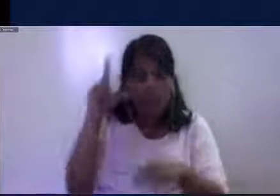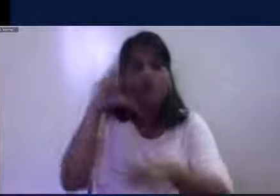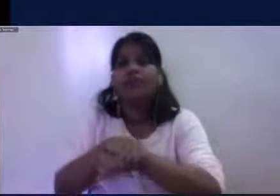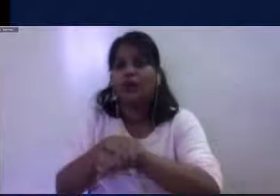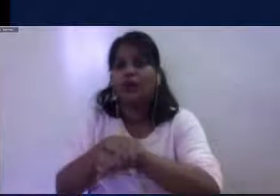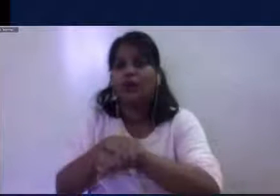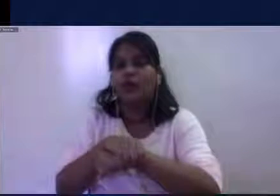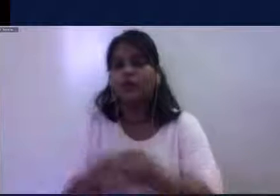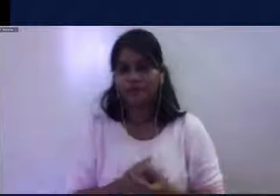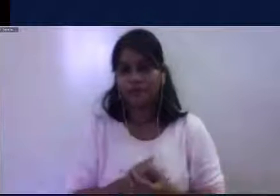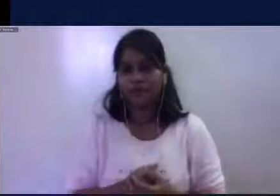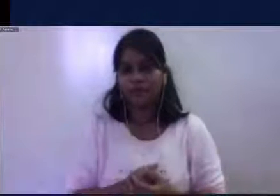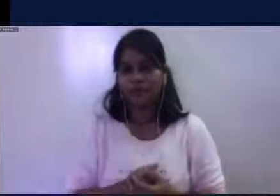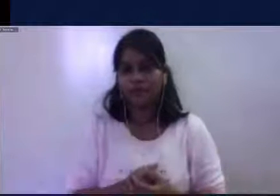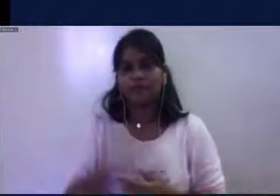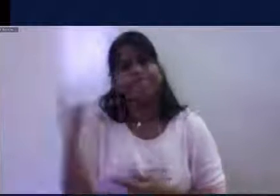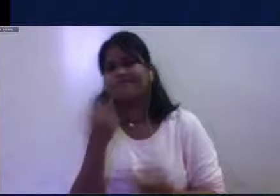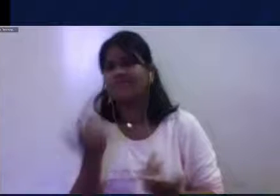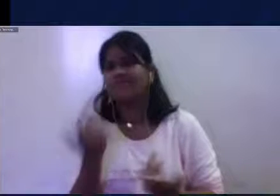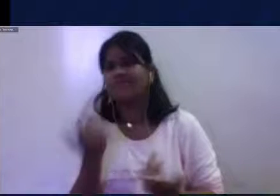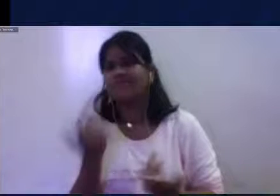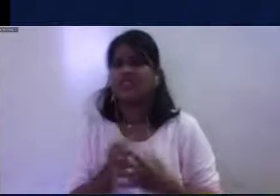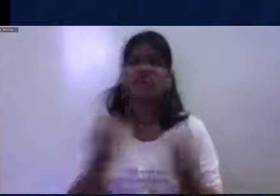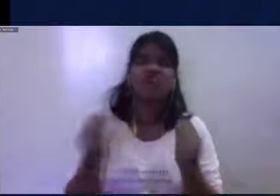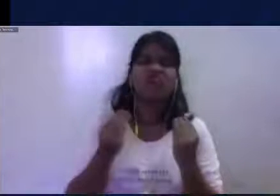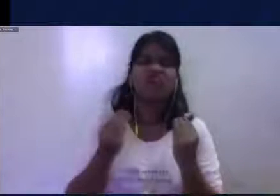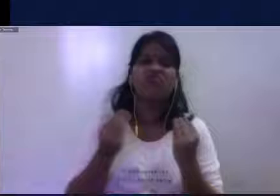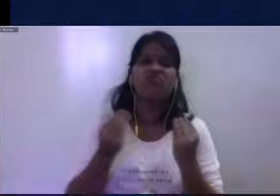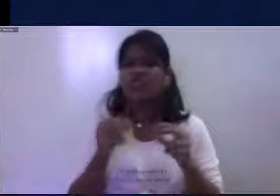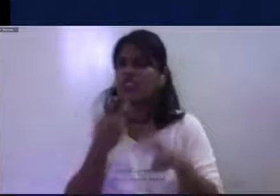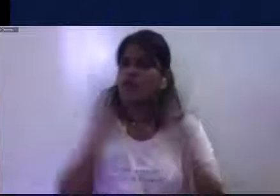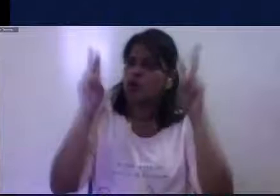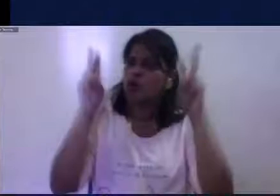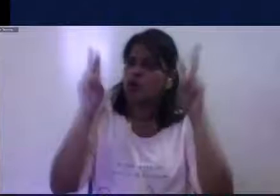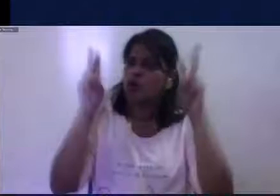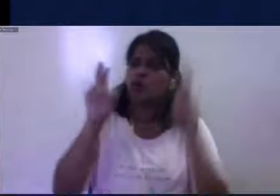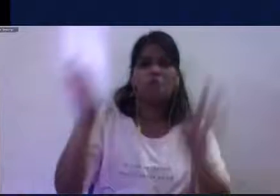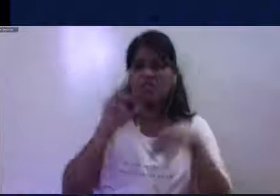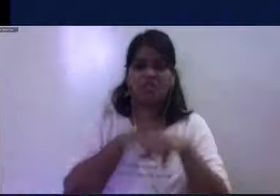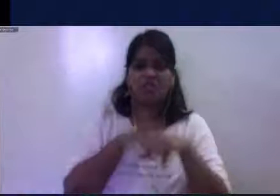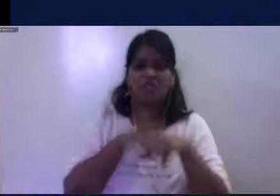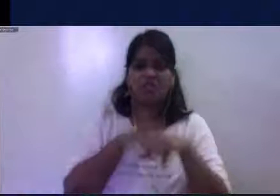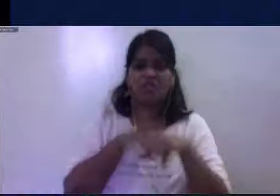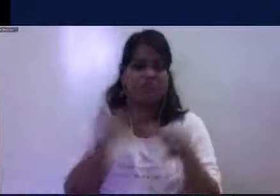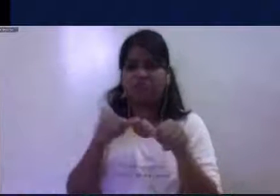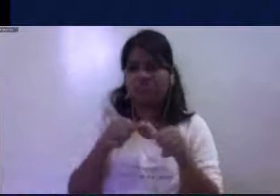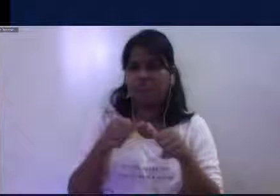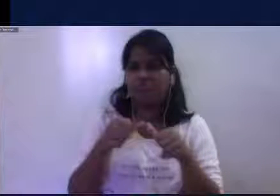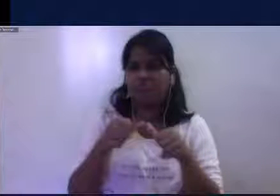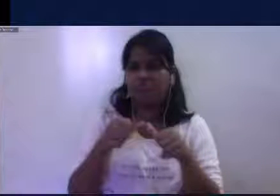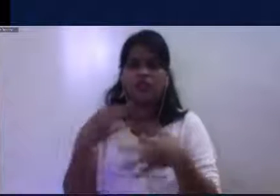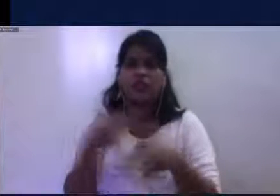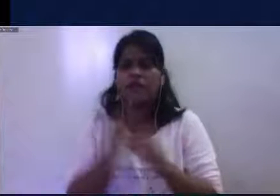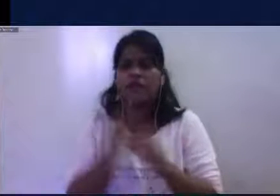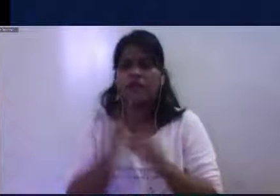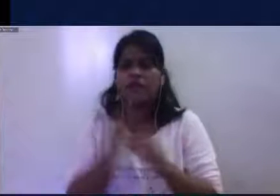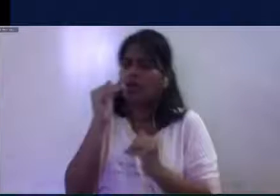said, we have picked up quite a tough topic, and the time duration that we have set for ourselves is too